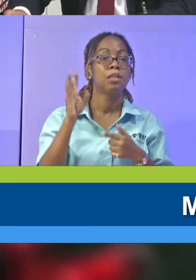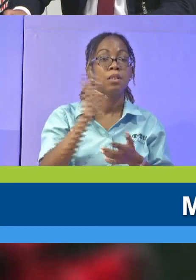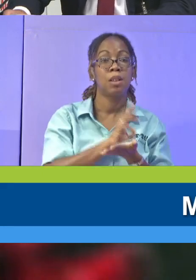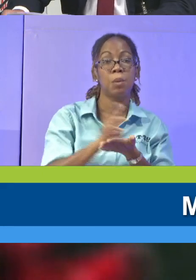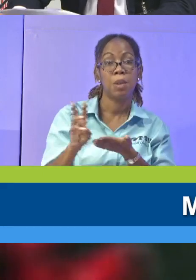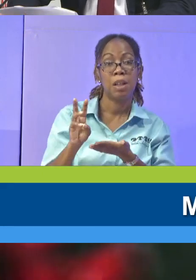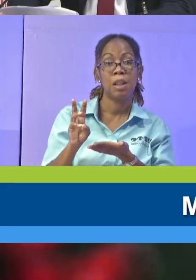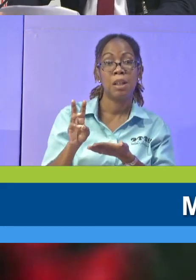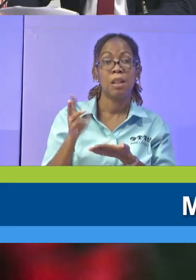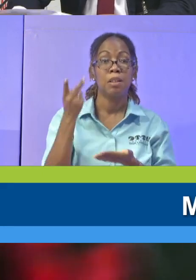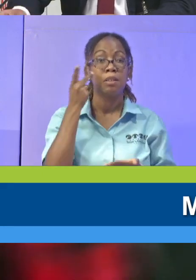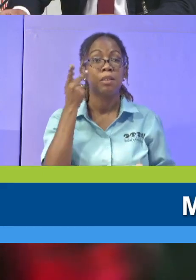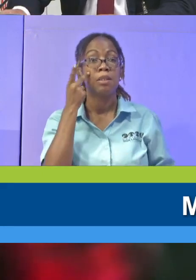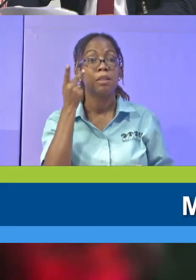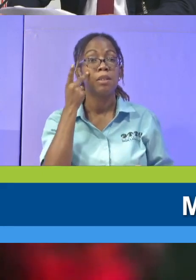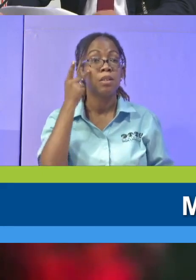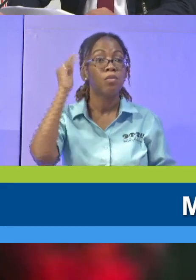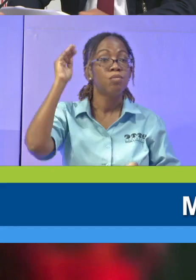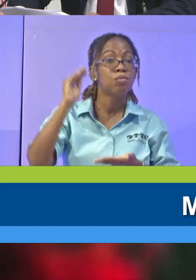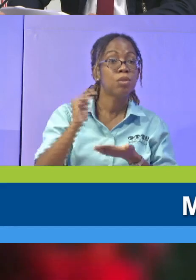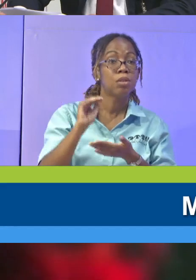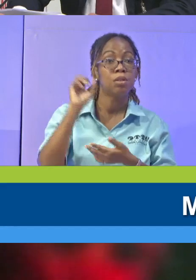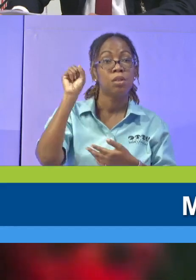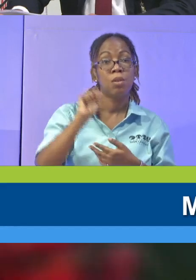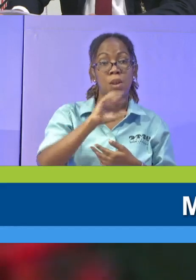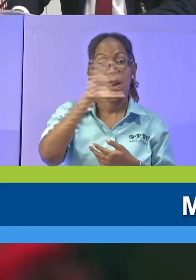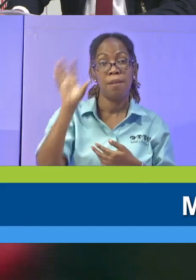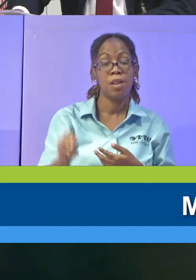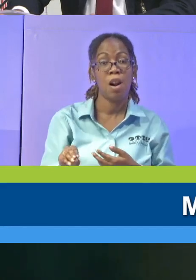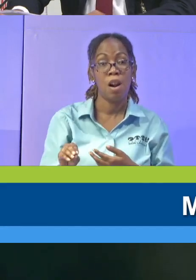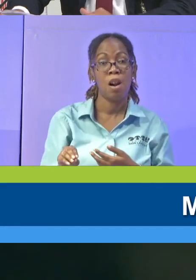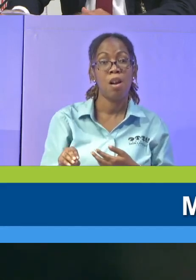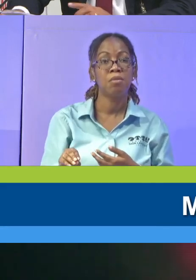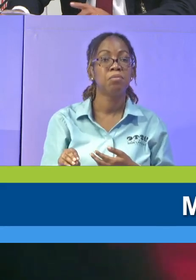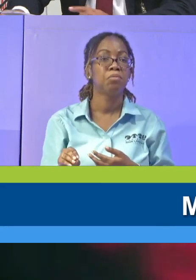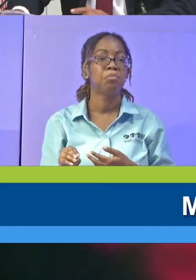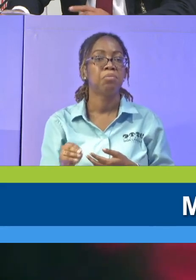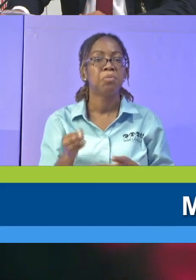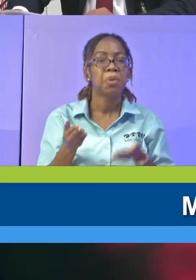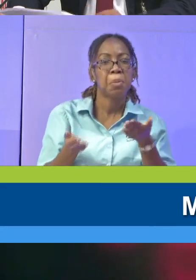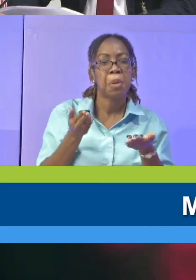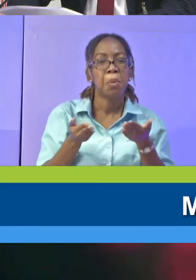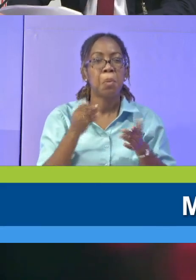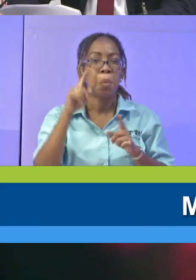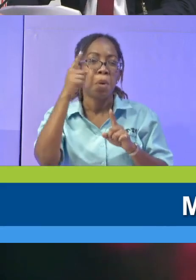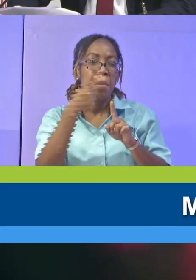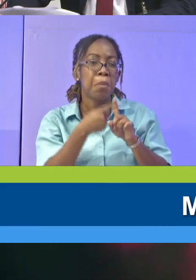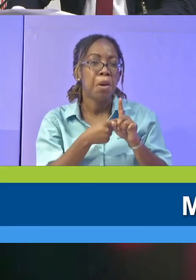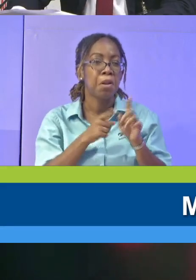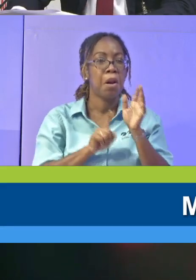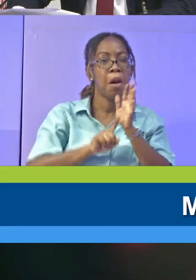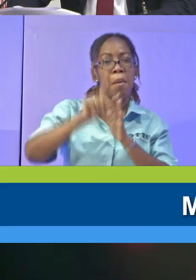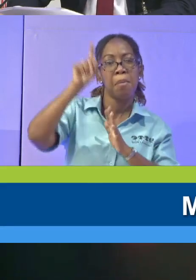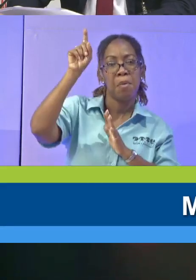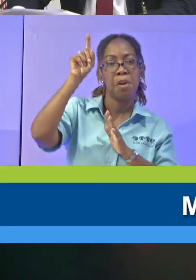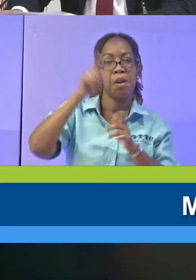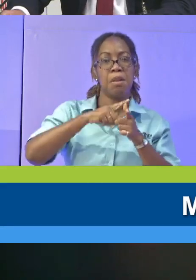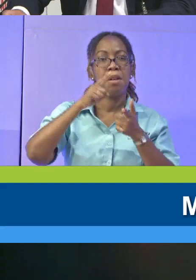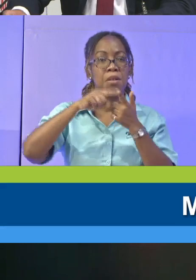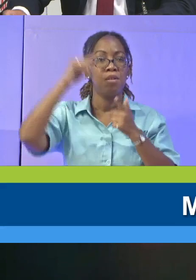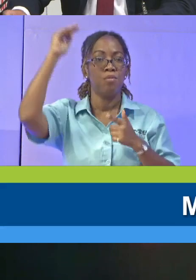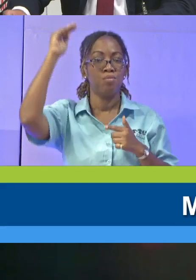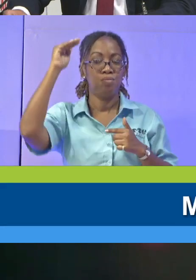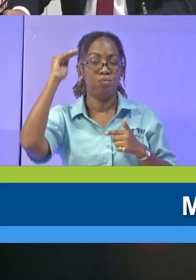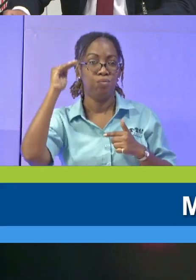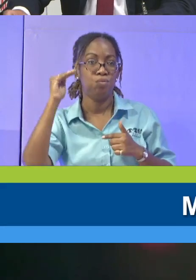in South Africa as well. So it seems to be taking about a month to 6 weeks to go into a peak and then coming back down, which is